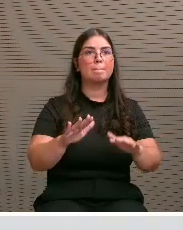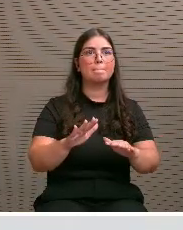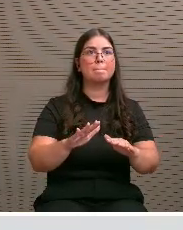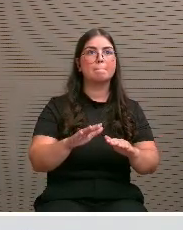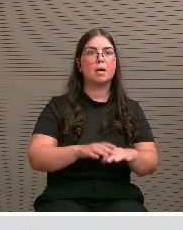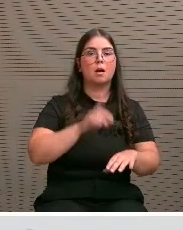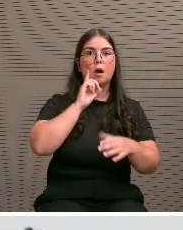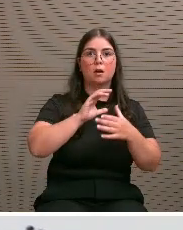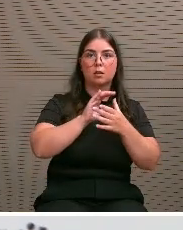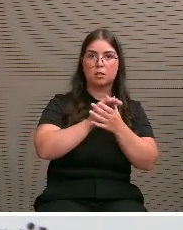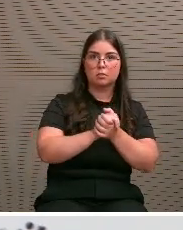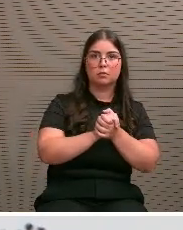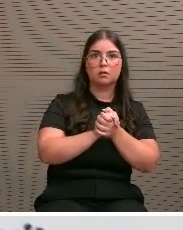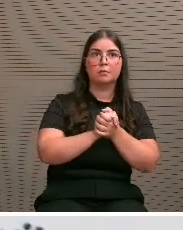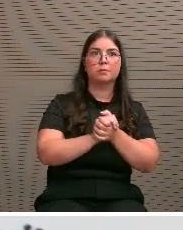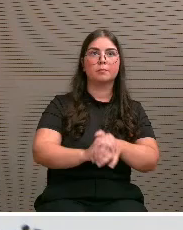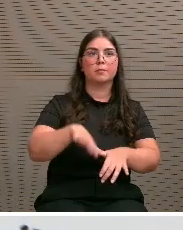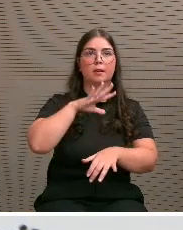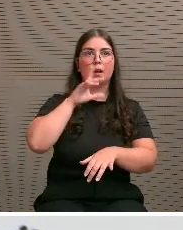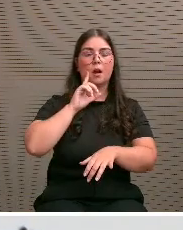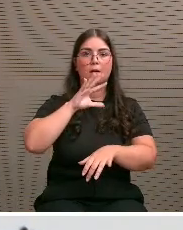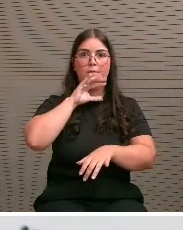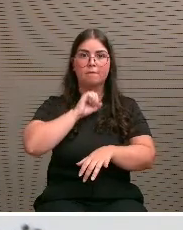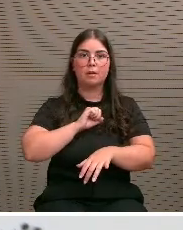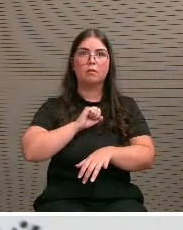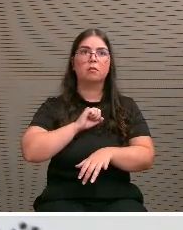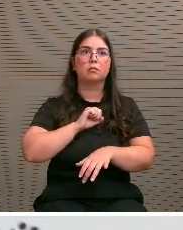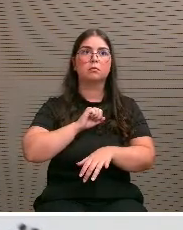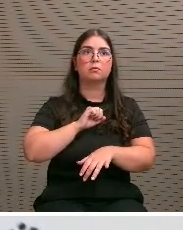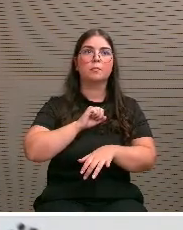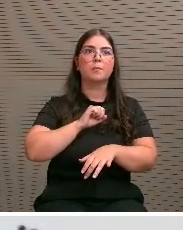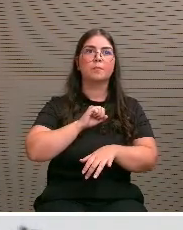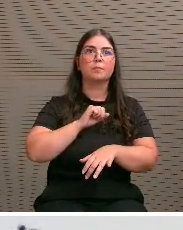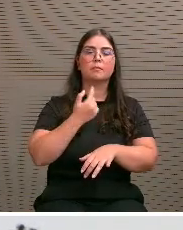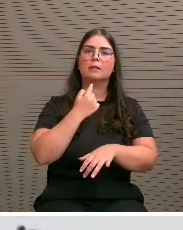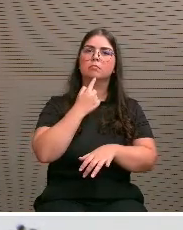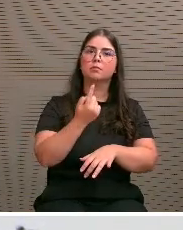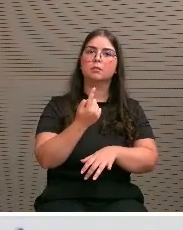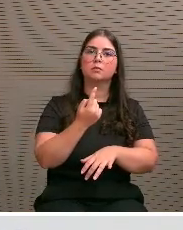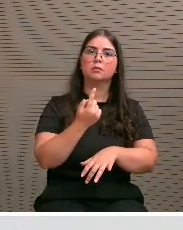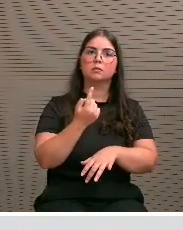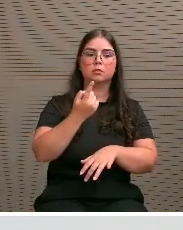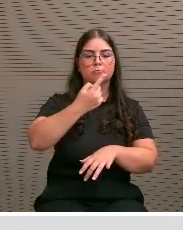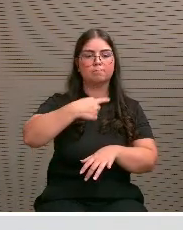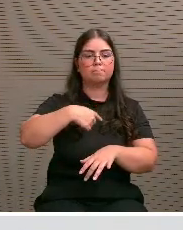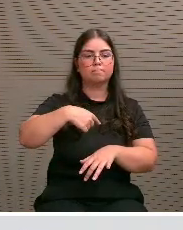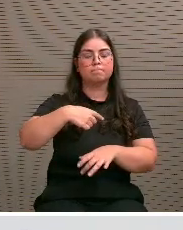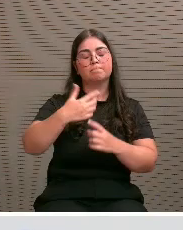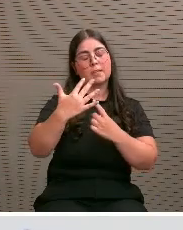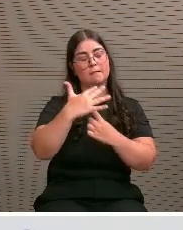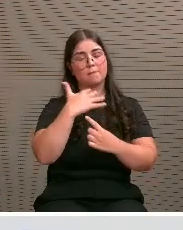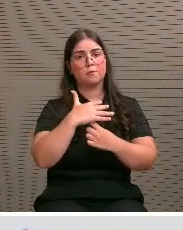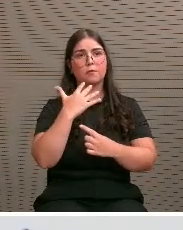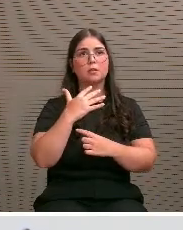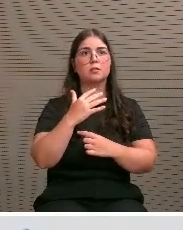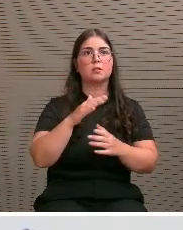of Uganda were got to by the anti-GMO activists who convinced them that they shouldn't do this. And